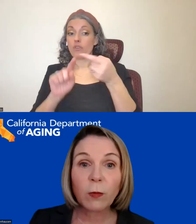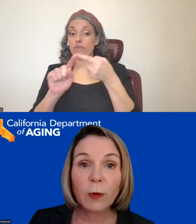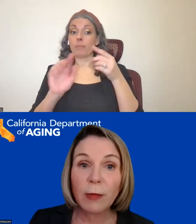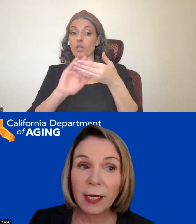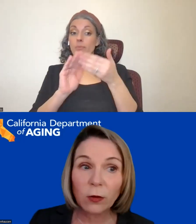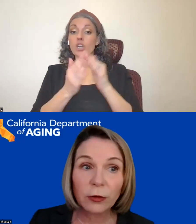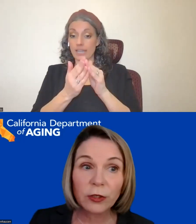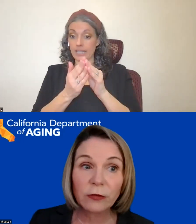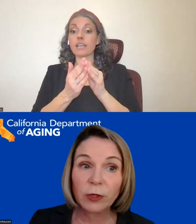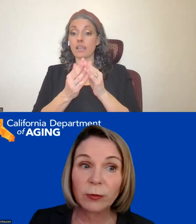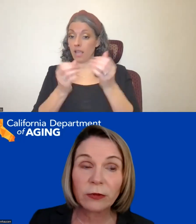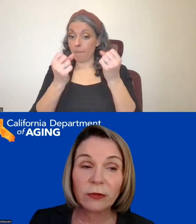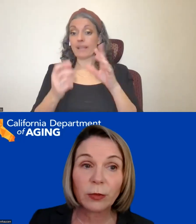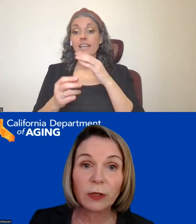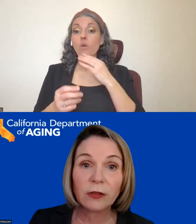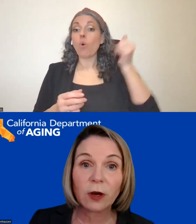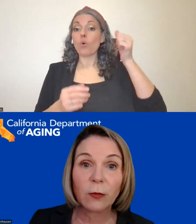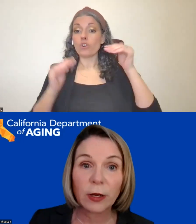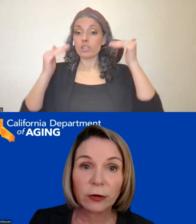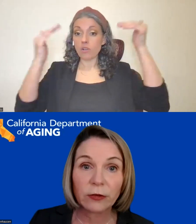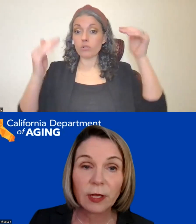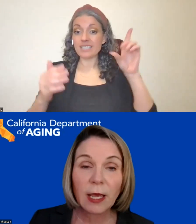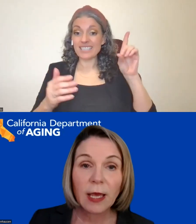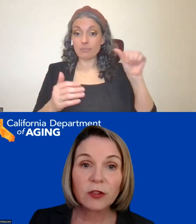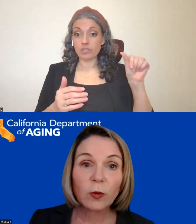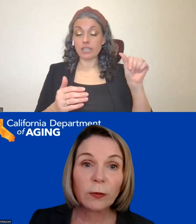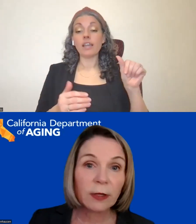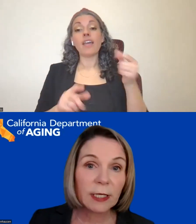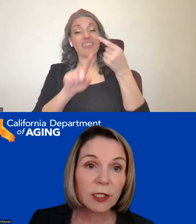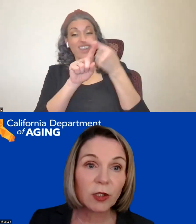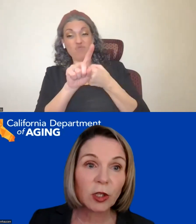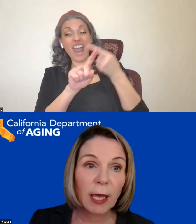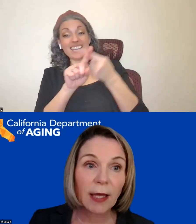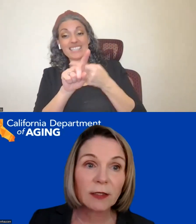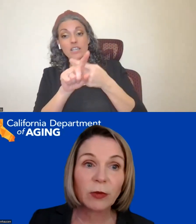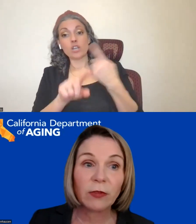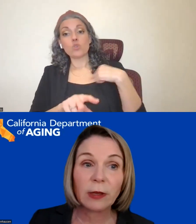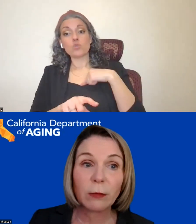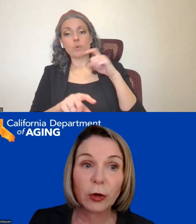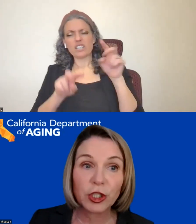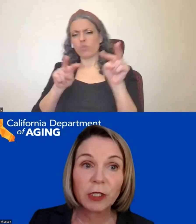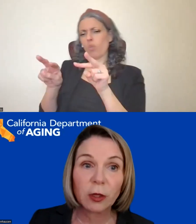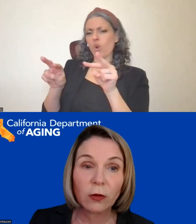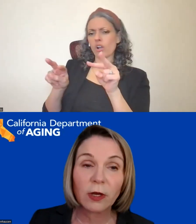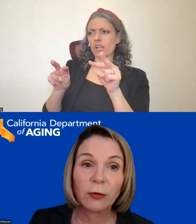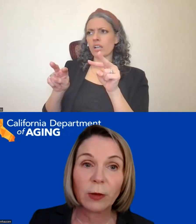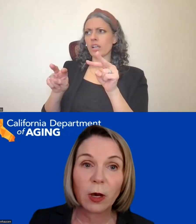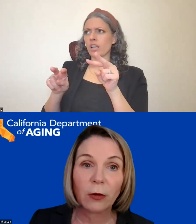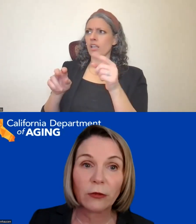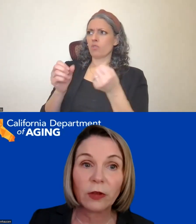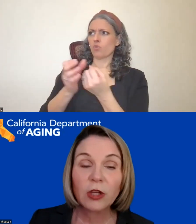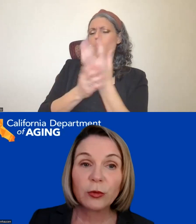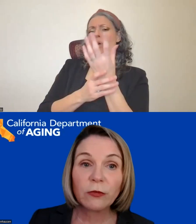that many older adults and people with disabilities are renters. And so we really need to look at some of the emerging local